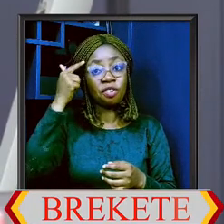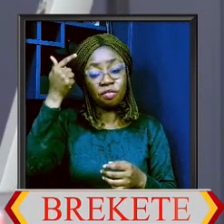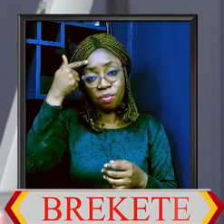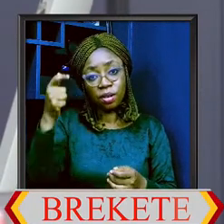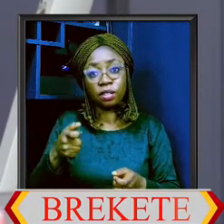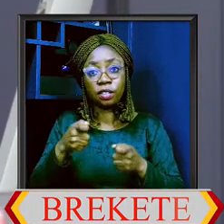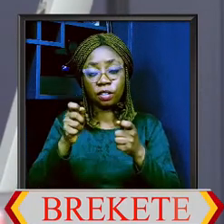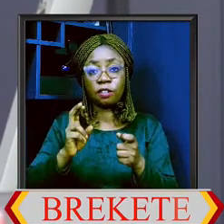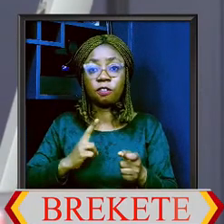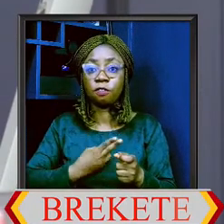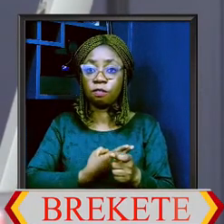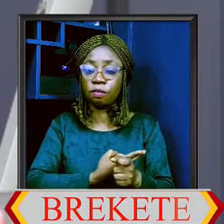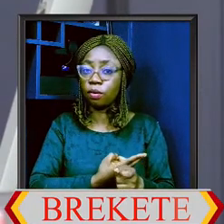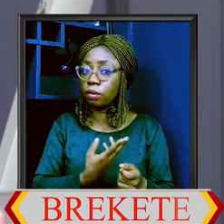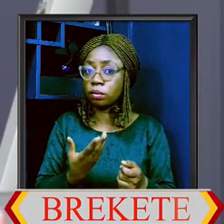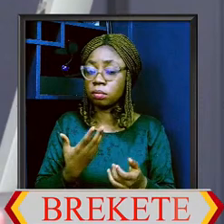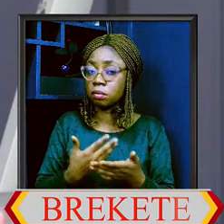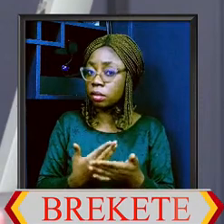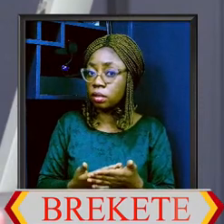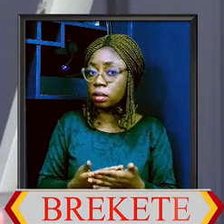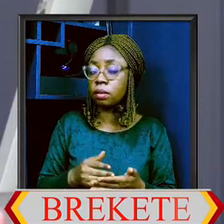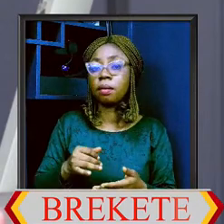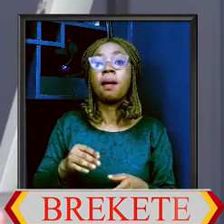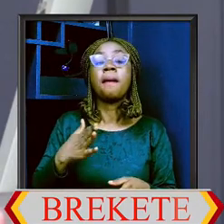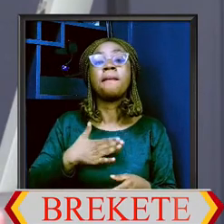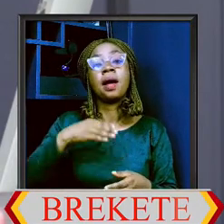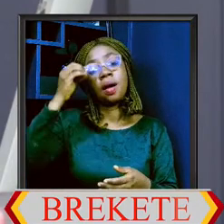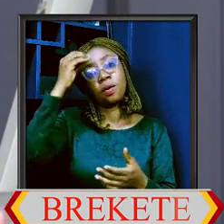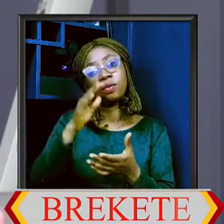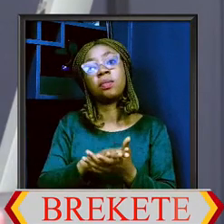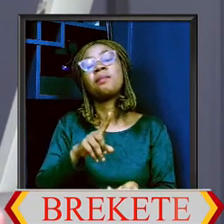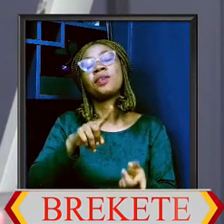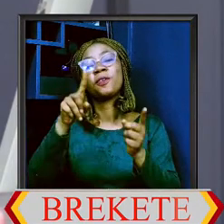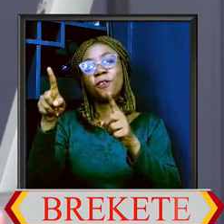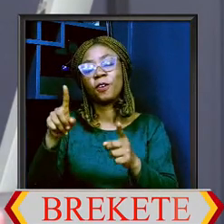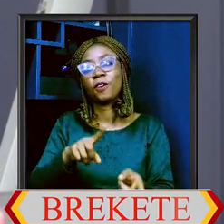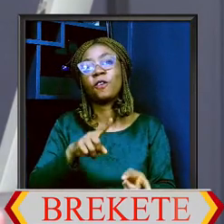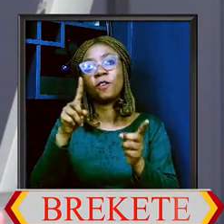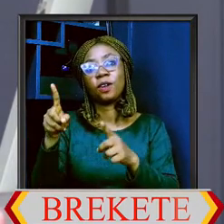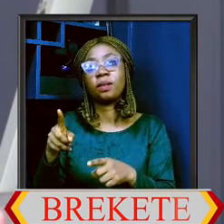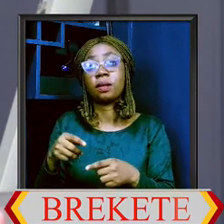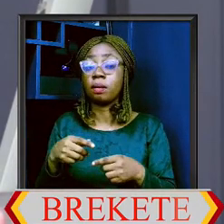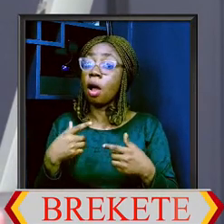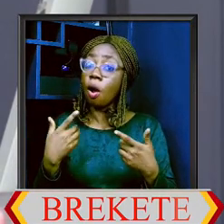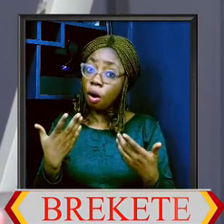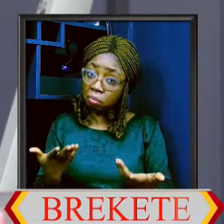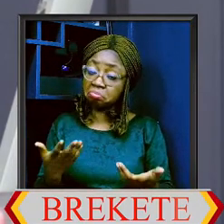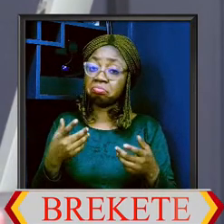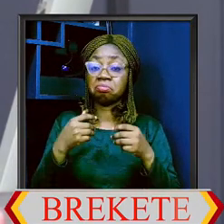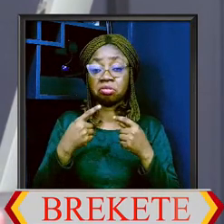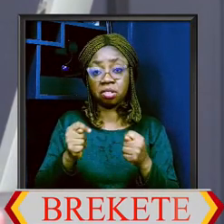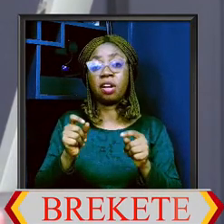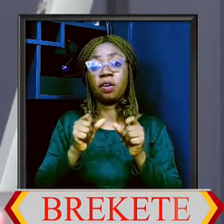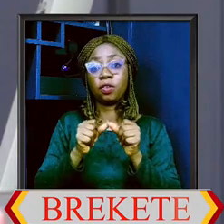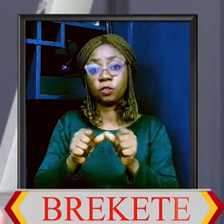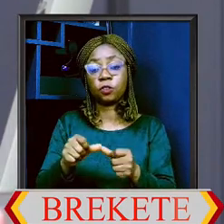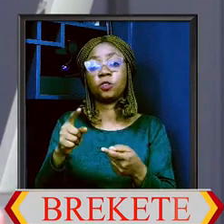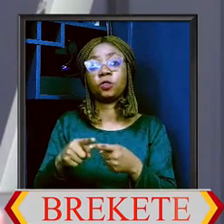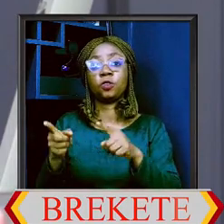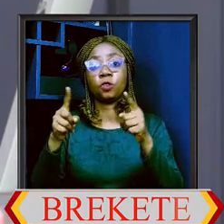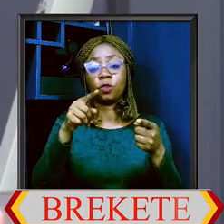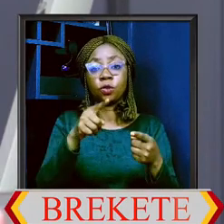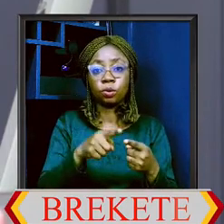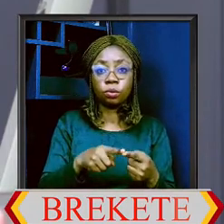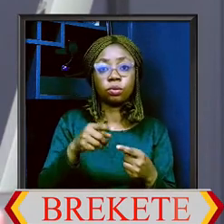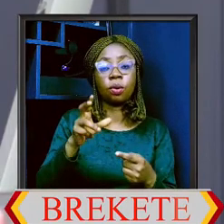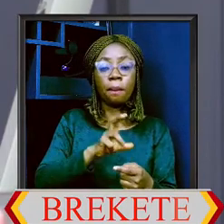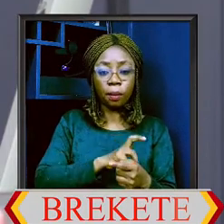to police station all this they have been make continue to go police station any time when ready